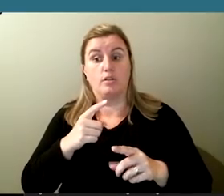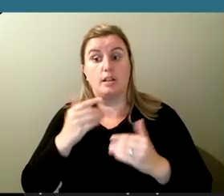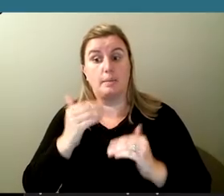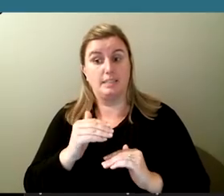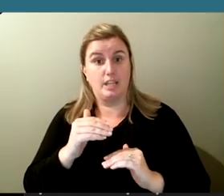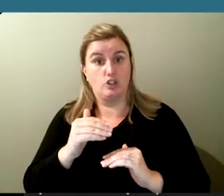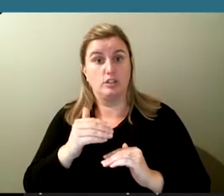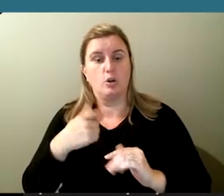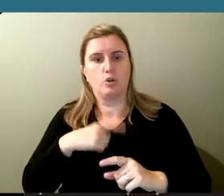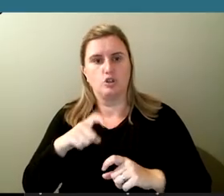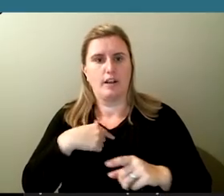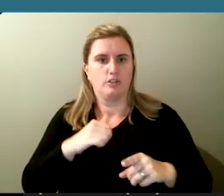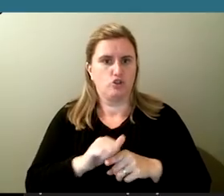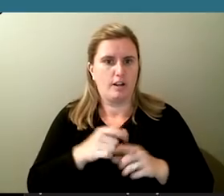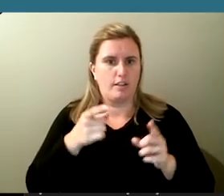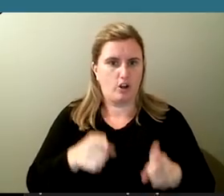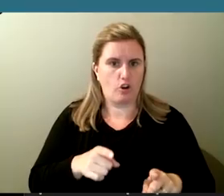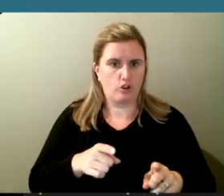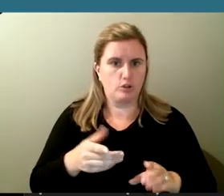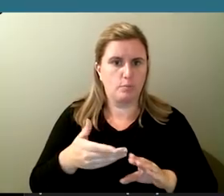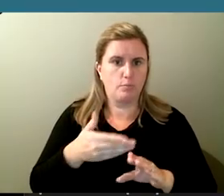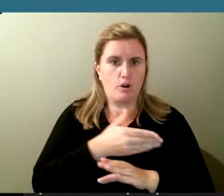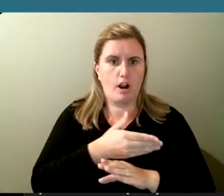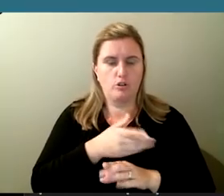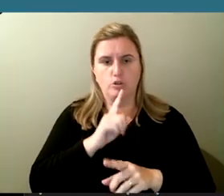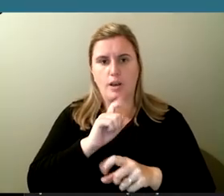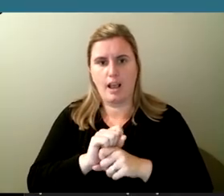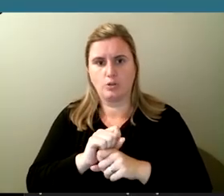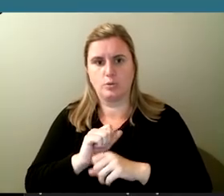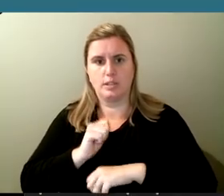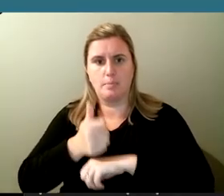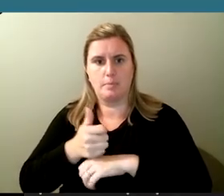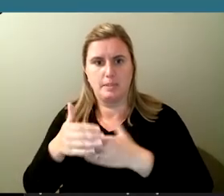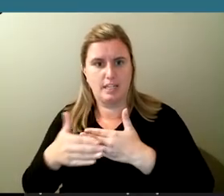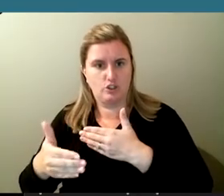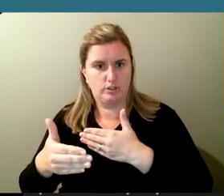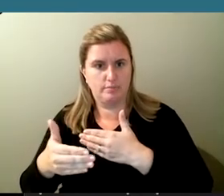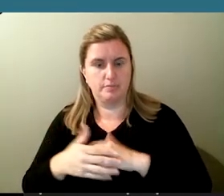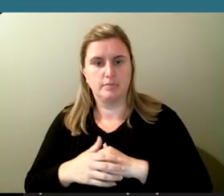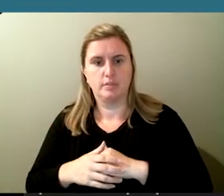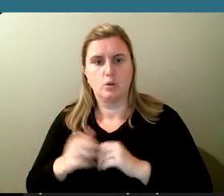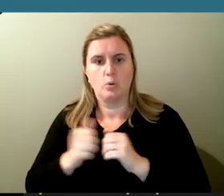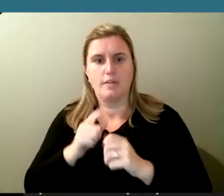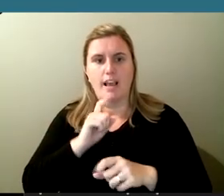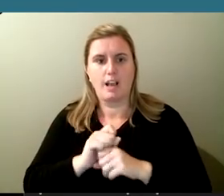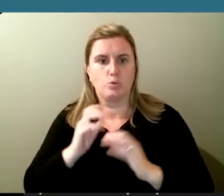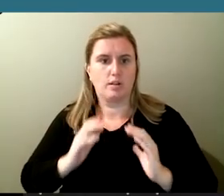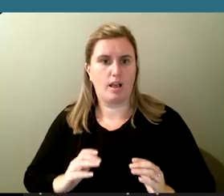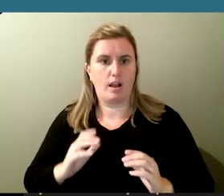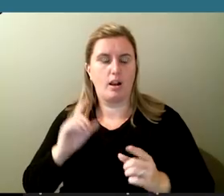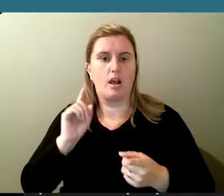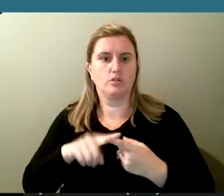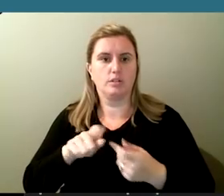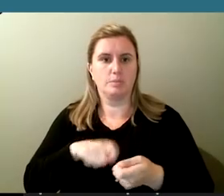be training that occurs prior actual implementation with the actual client until a